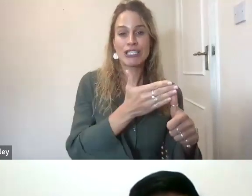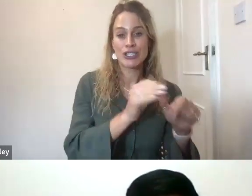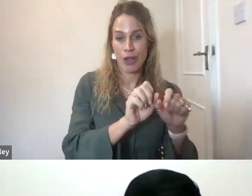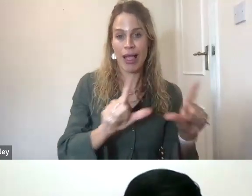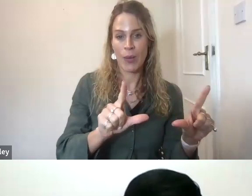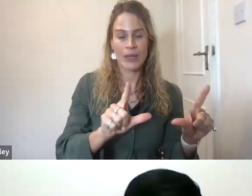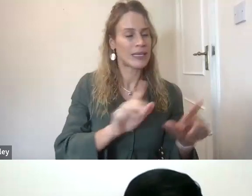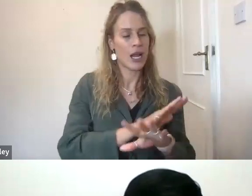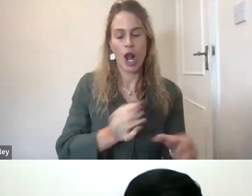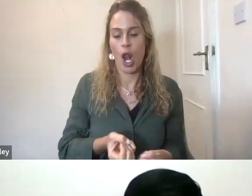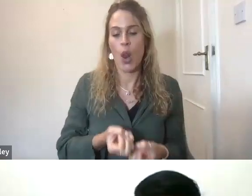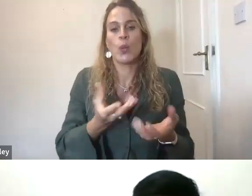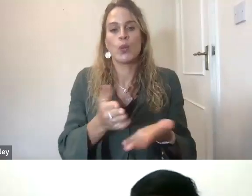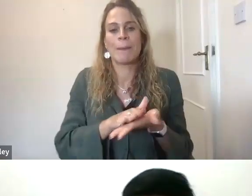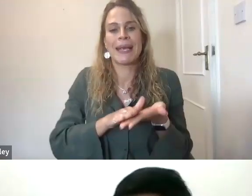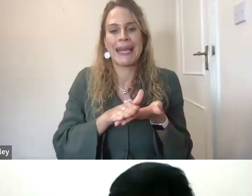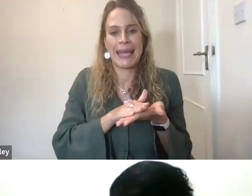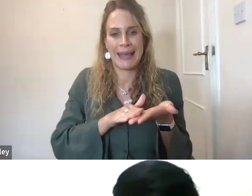text. And